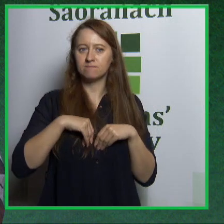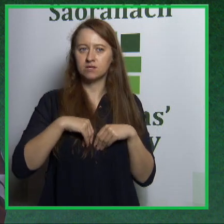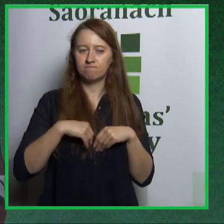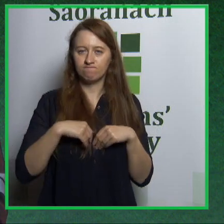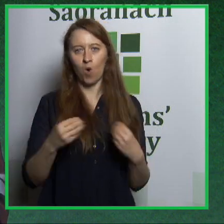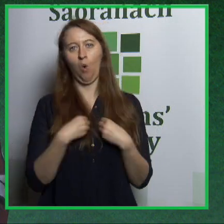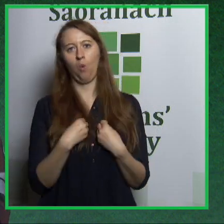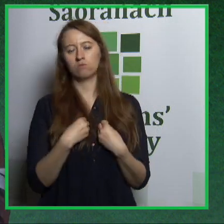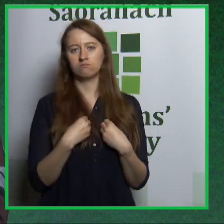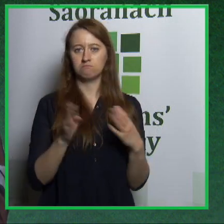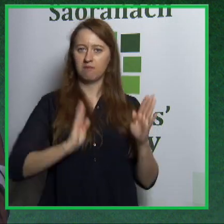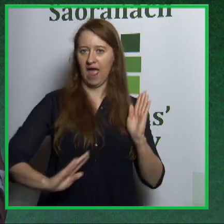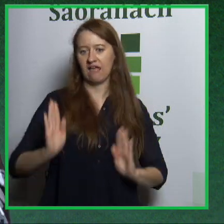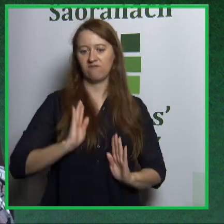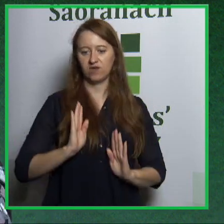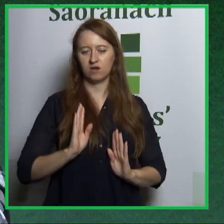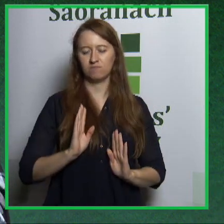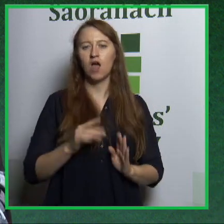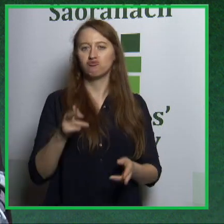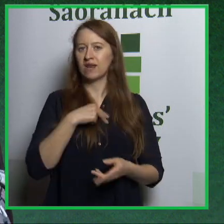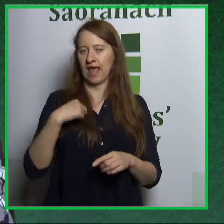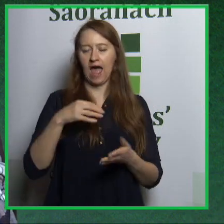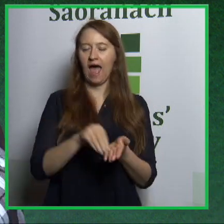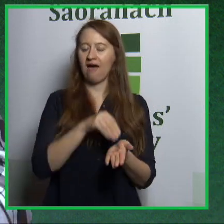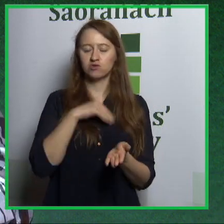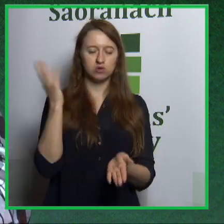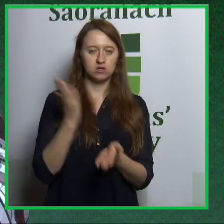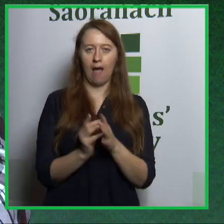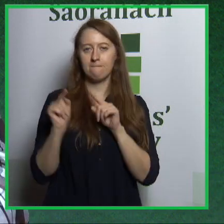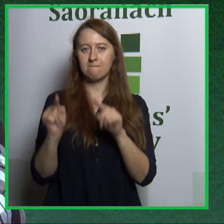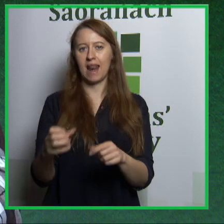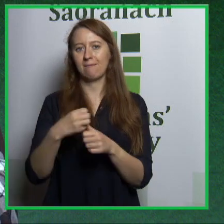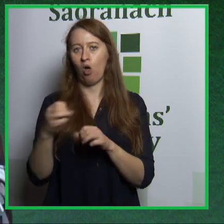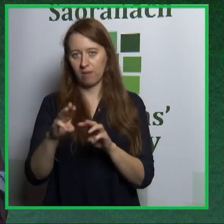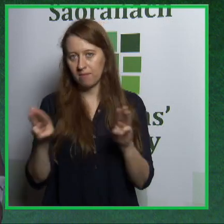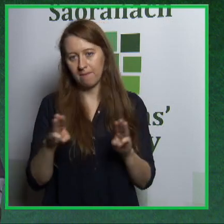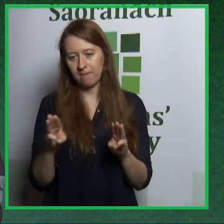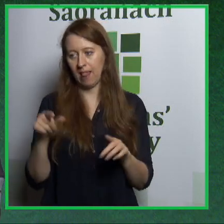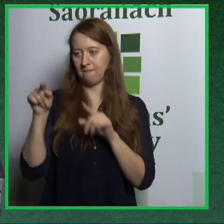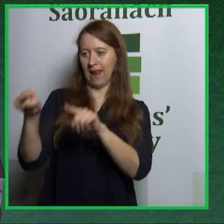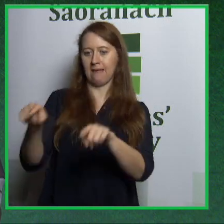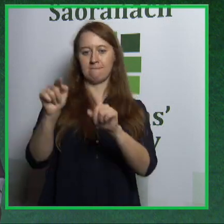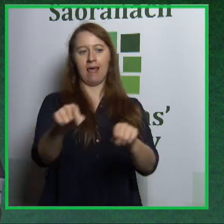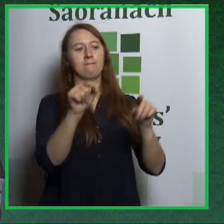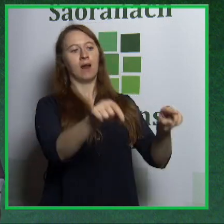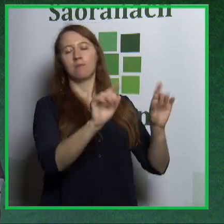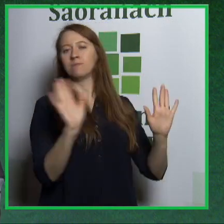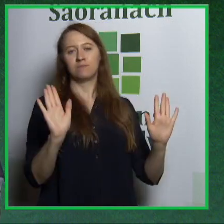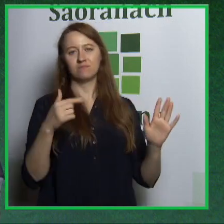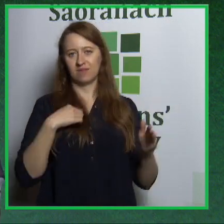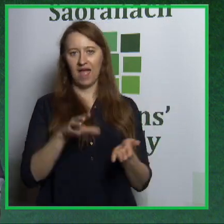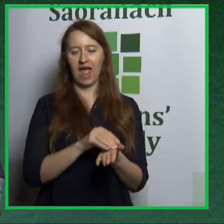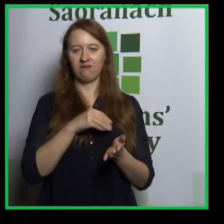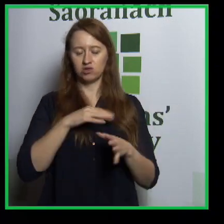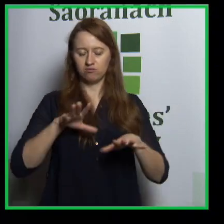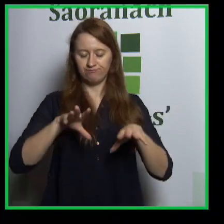know. I couldn't, like, I had to stop blaming people, I had to stop blaming, and until I felt like that, if